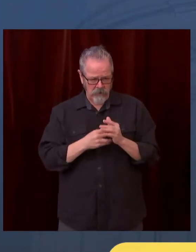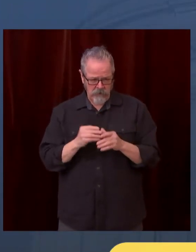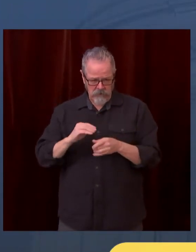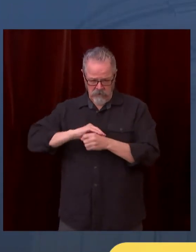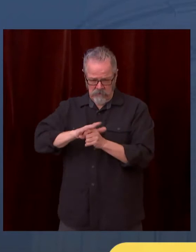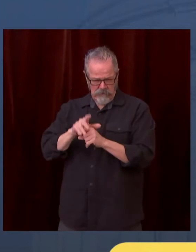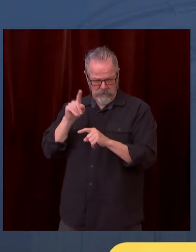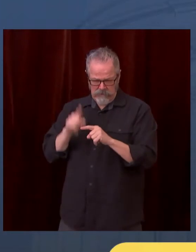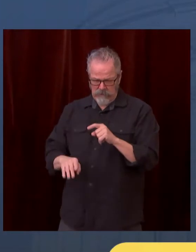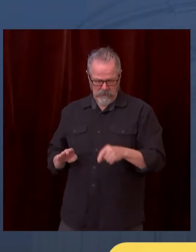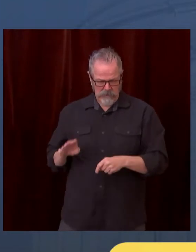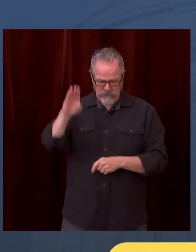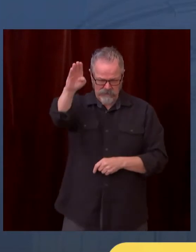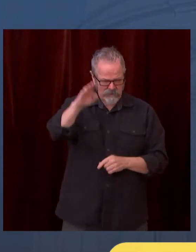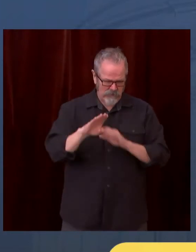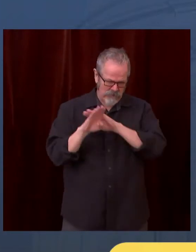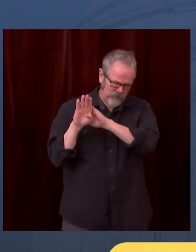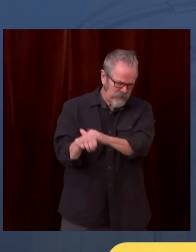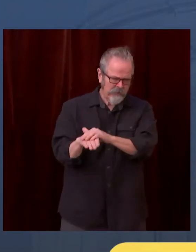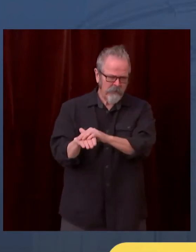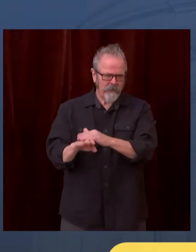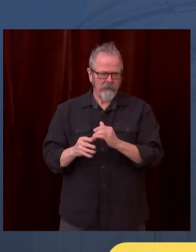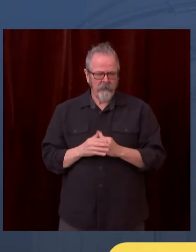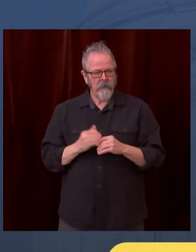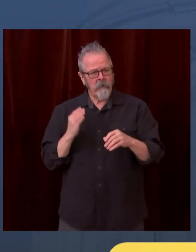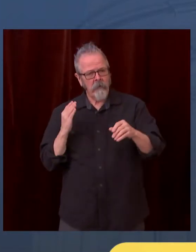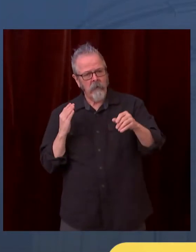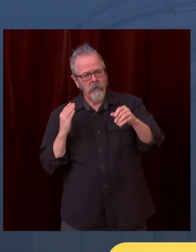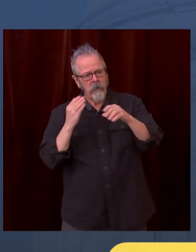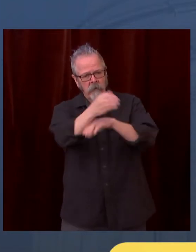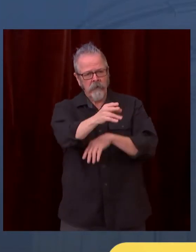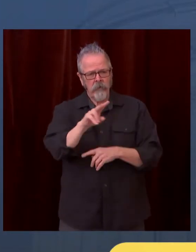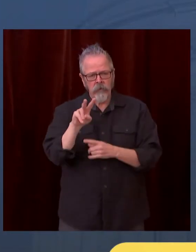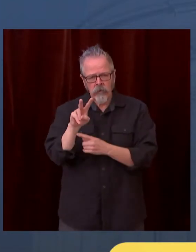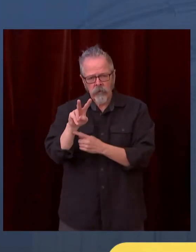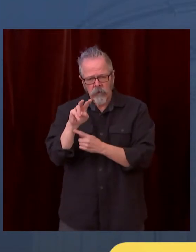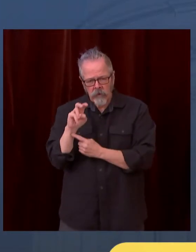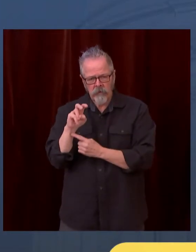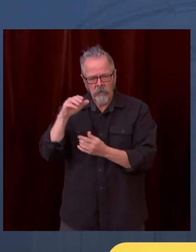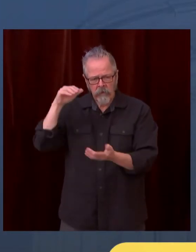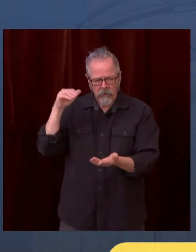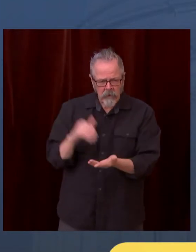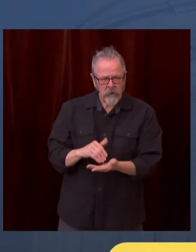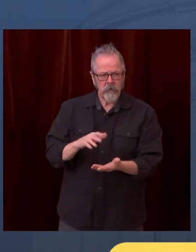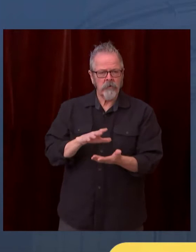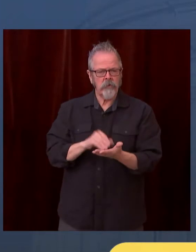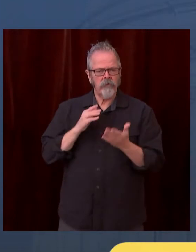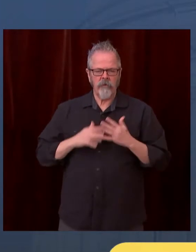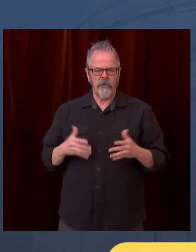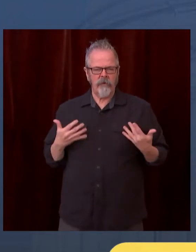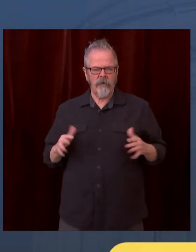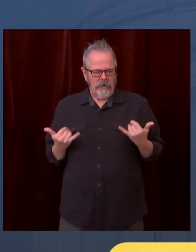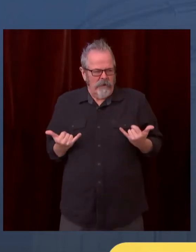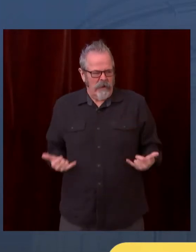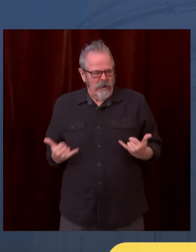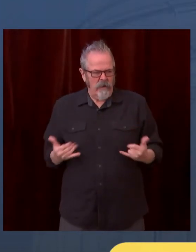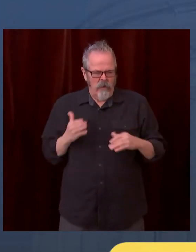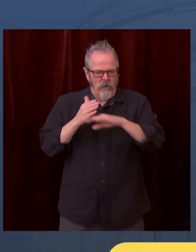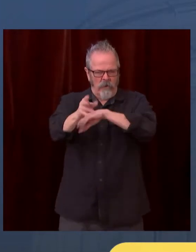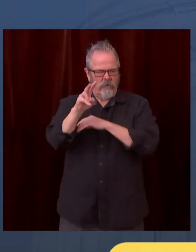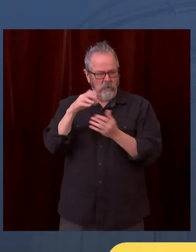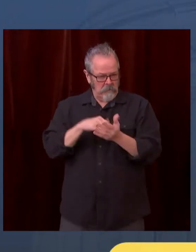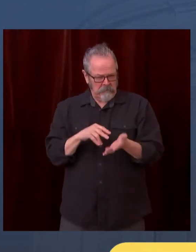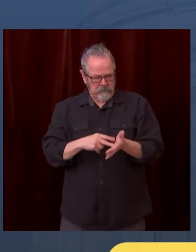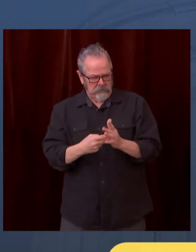students now who have been on site for some period of time, in excess of 175 school districts, in excess